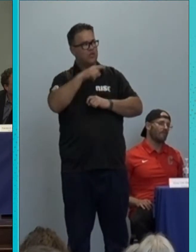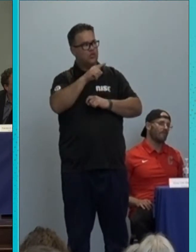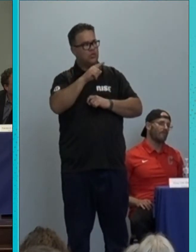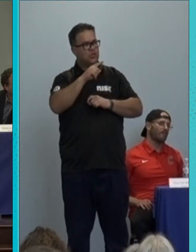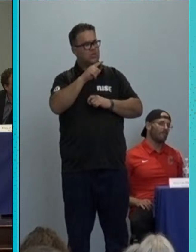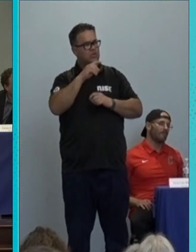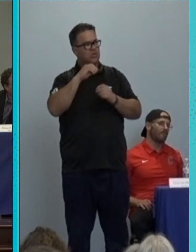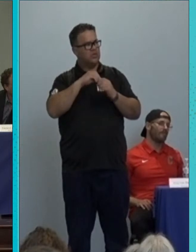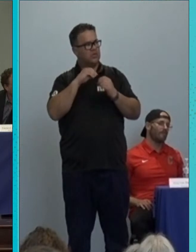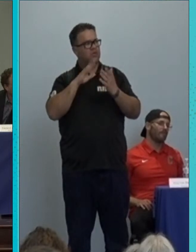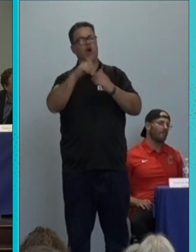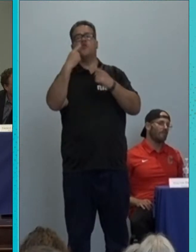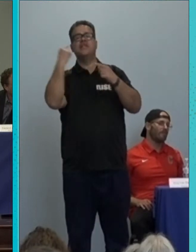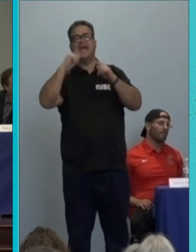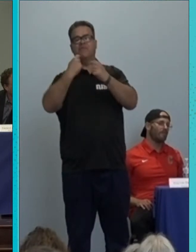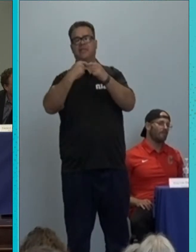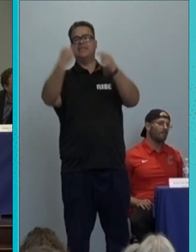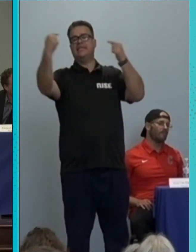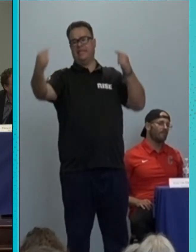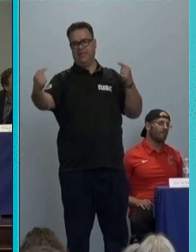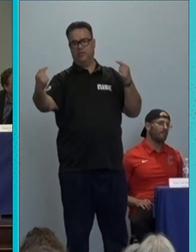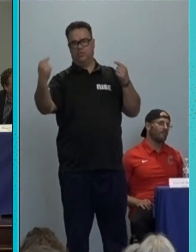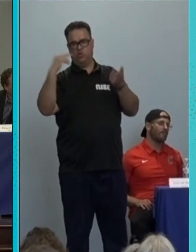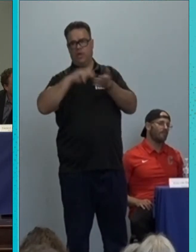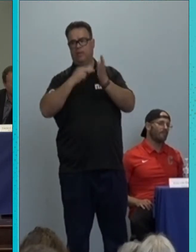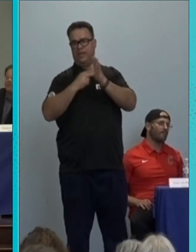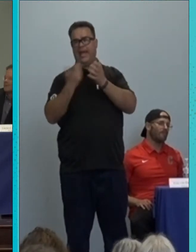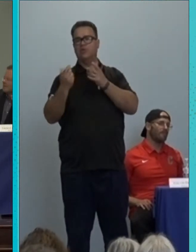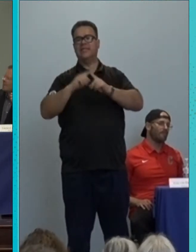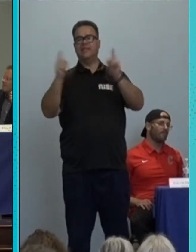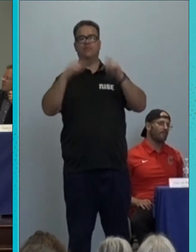face another deaf team, such as like Maryland?